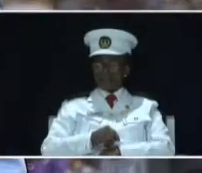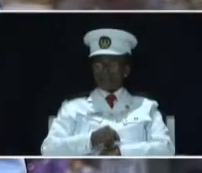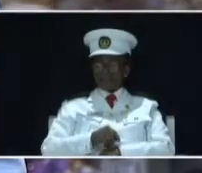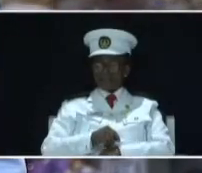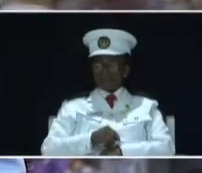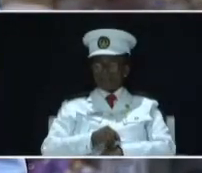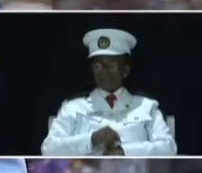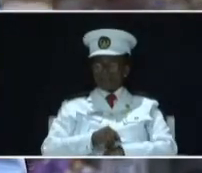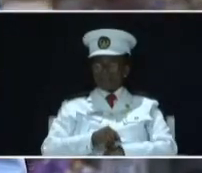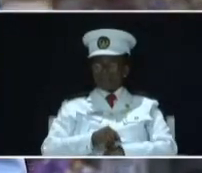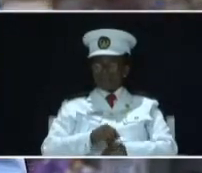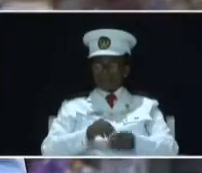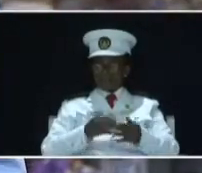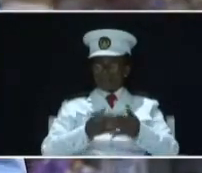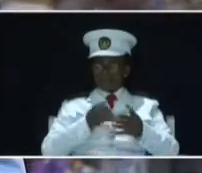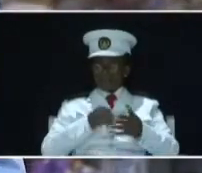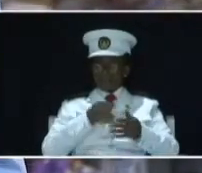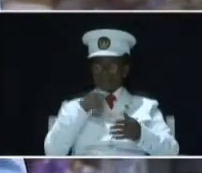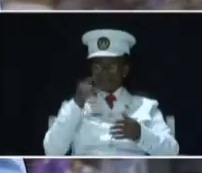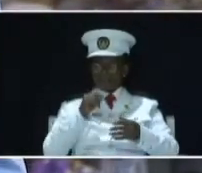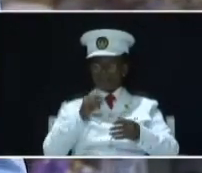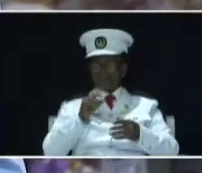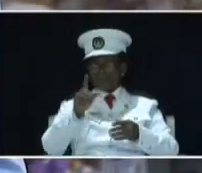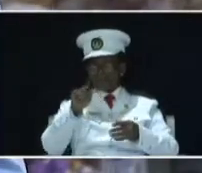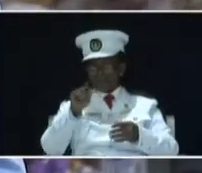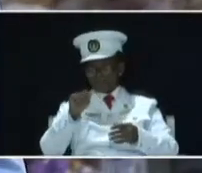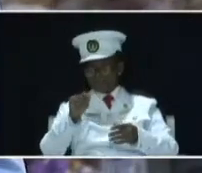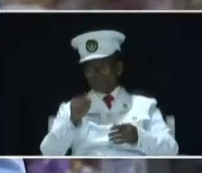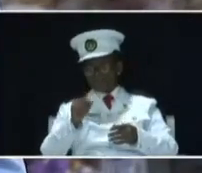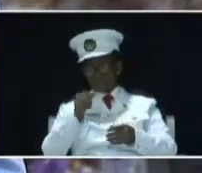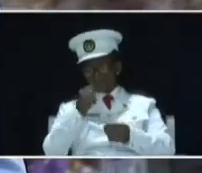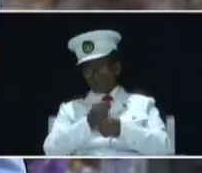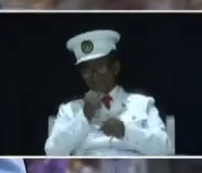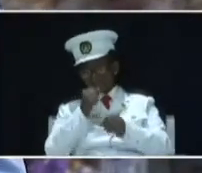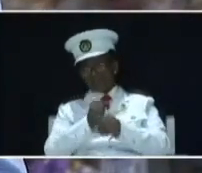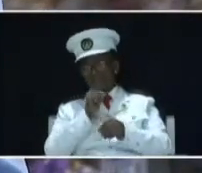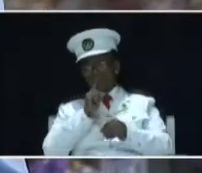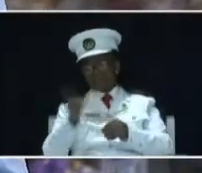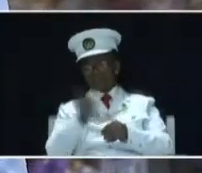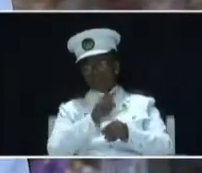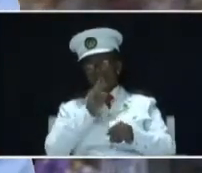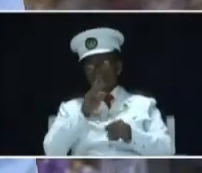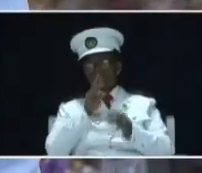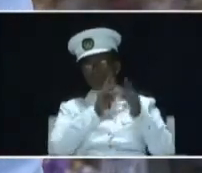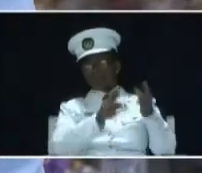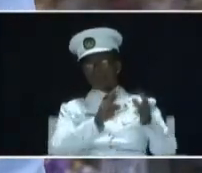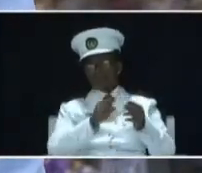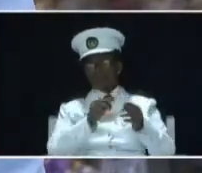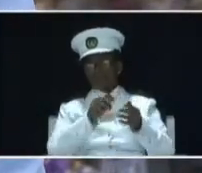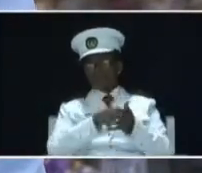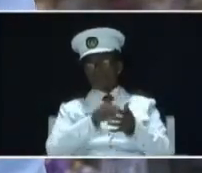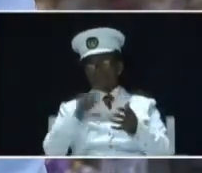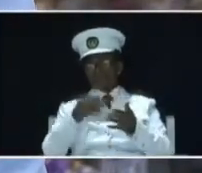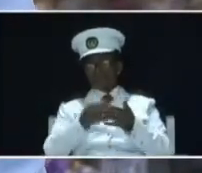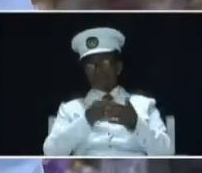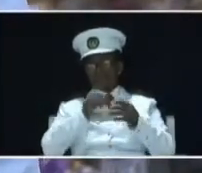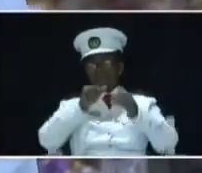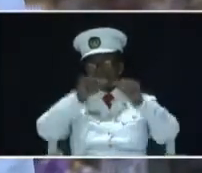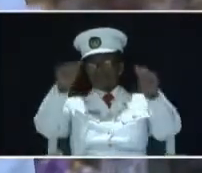before I say 20, make sure you are already standing before the altar. I'm counting now.